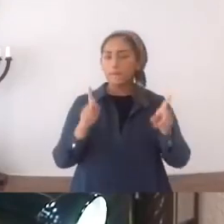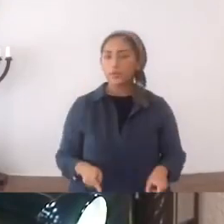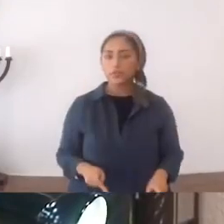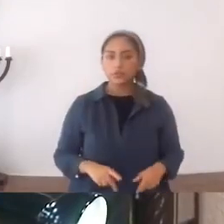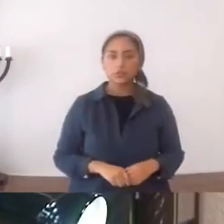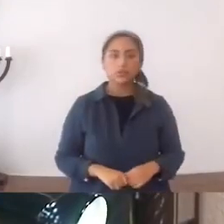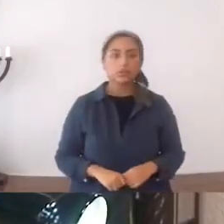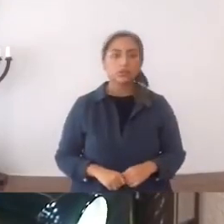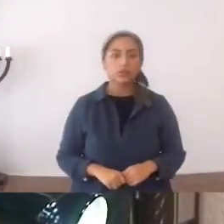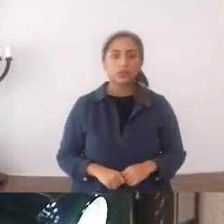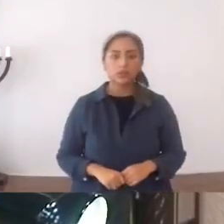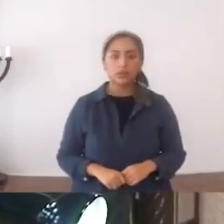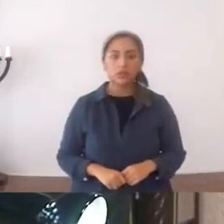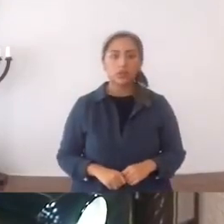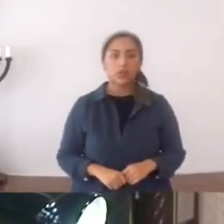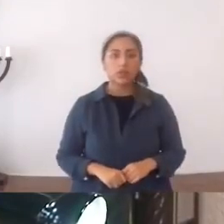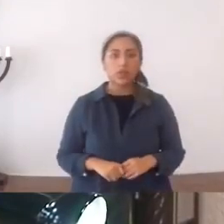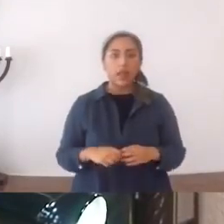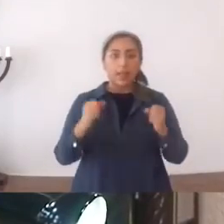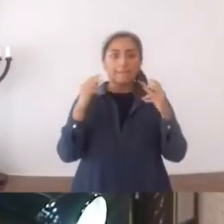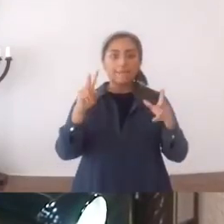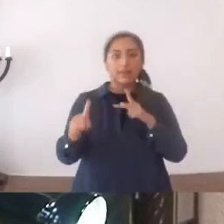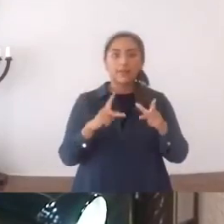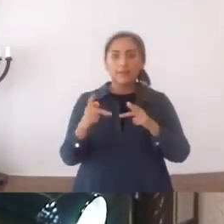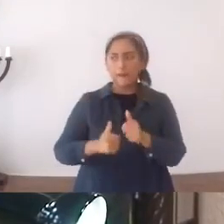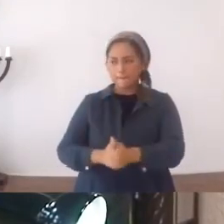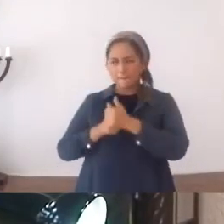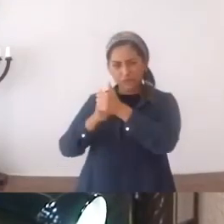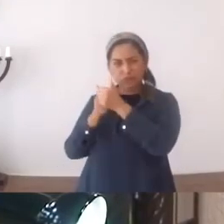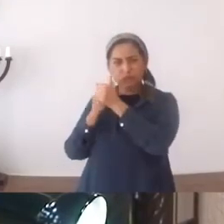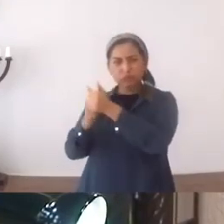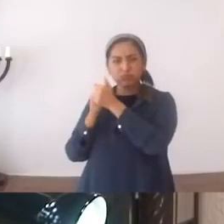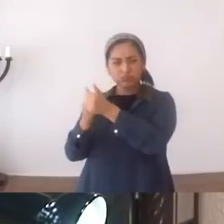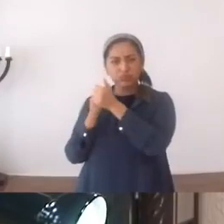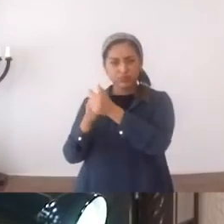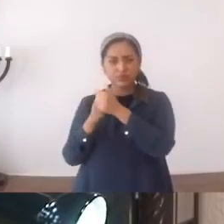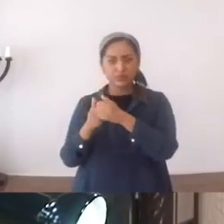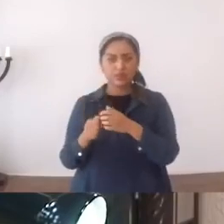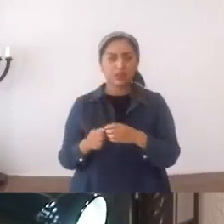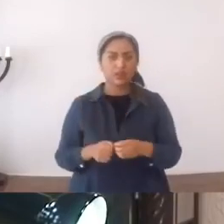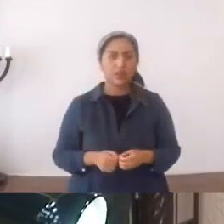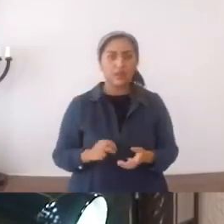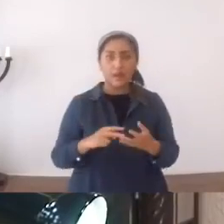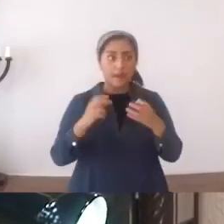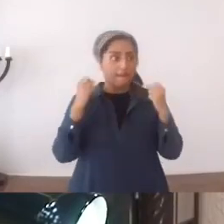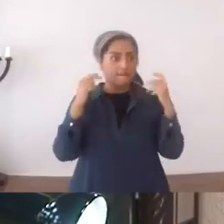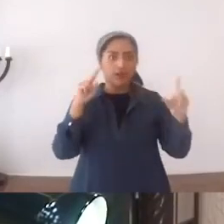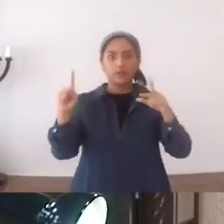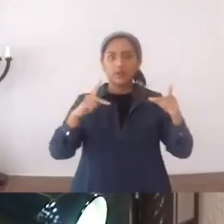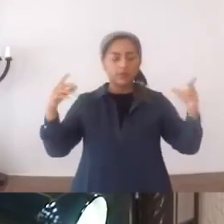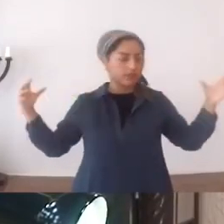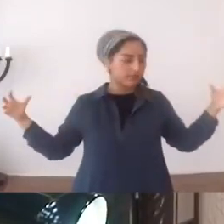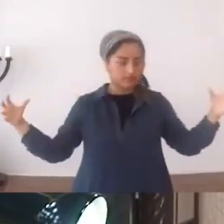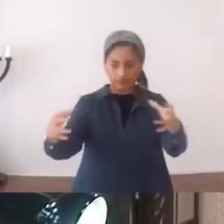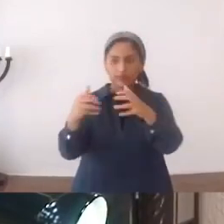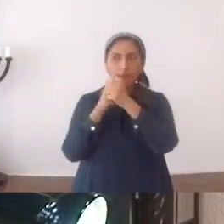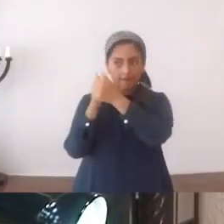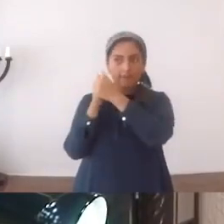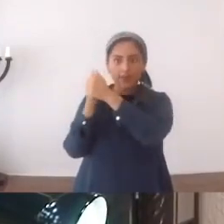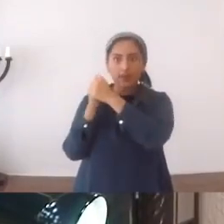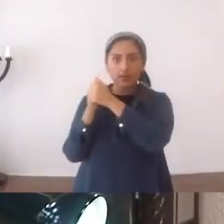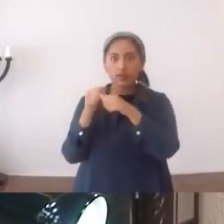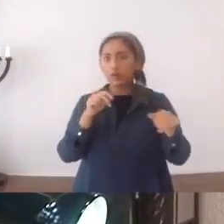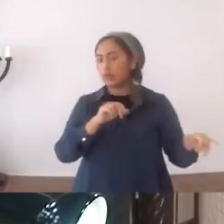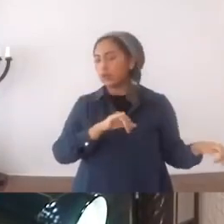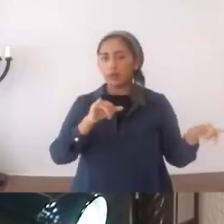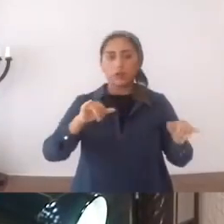ningún personaje Because there is no other character arrasó con las multitudes, o was sea, able to congregaba